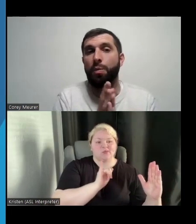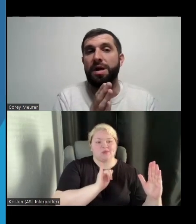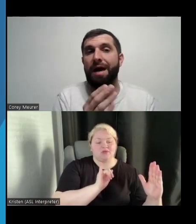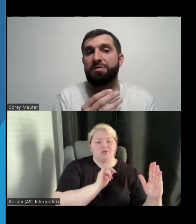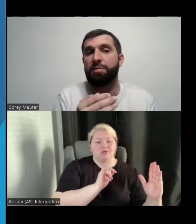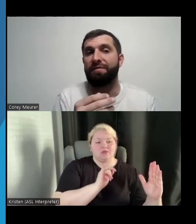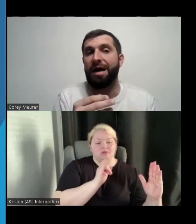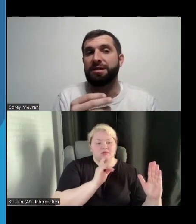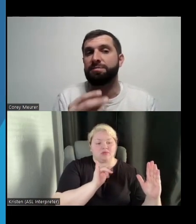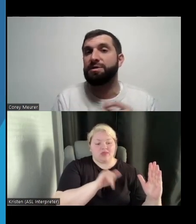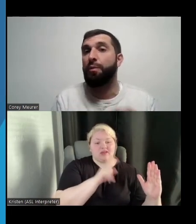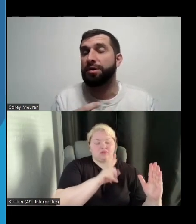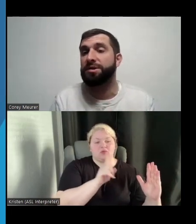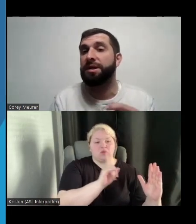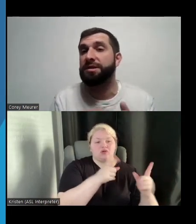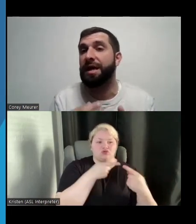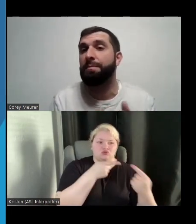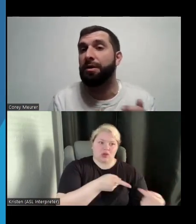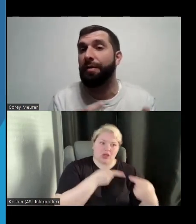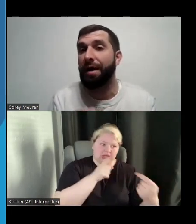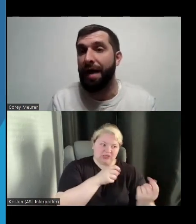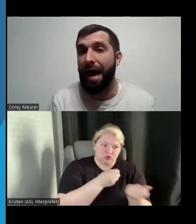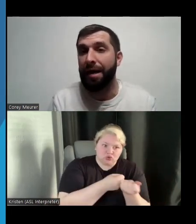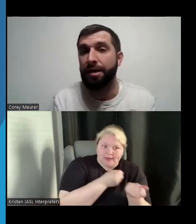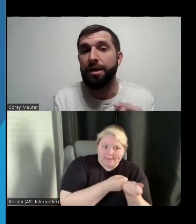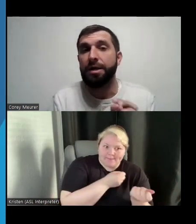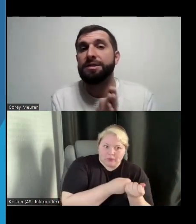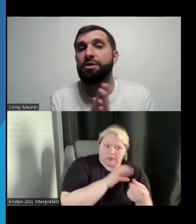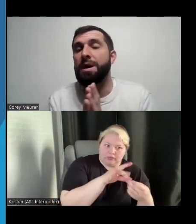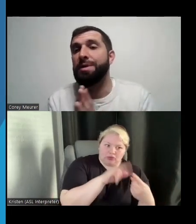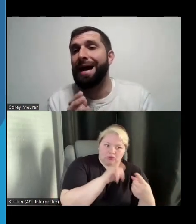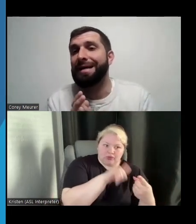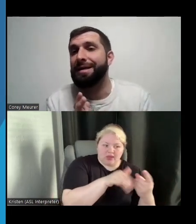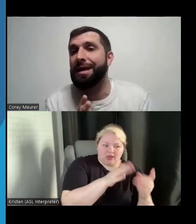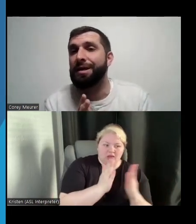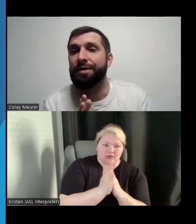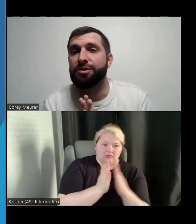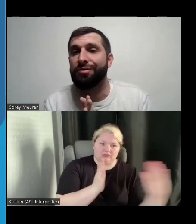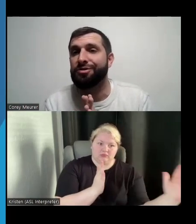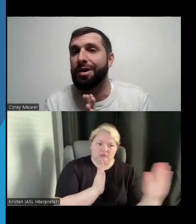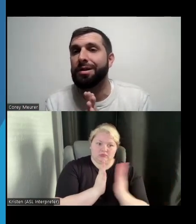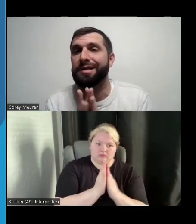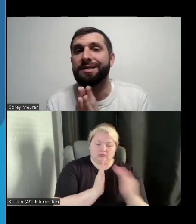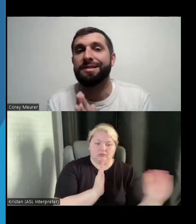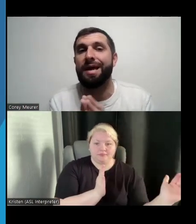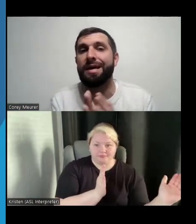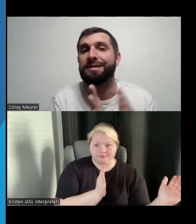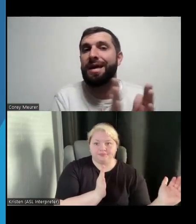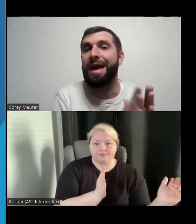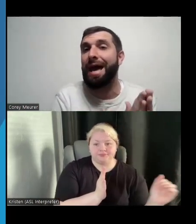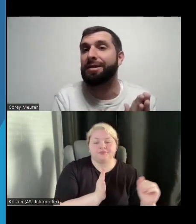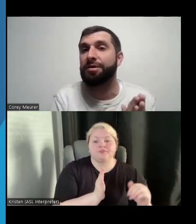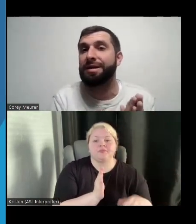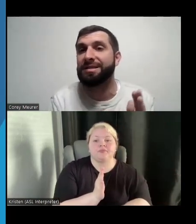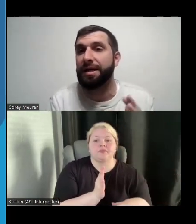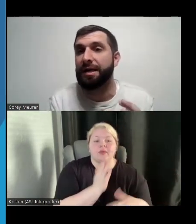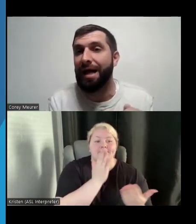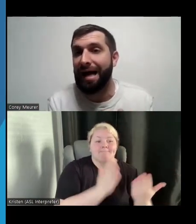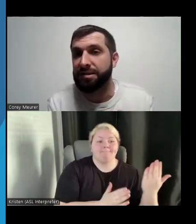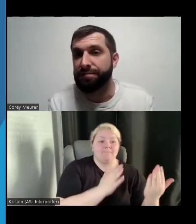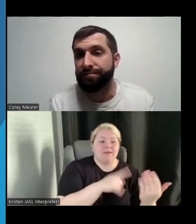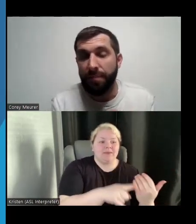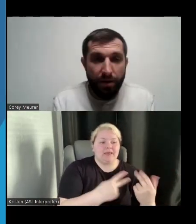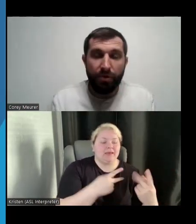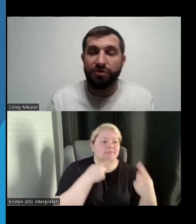area. So we have to provide some supports and containment around that. So maybe that's an individual struggling to stay at their desk